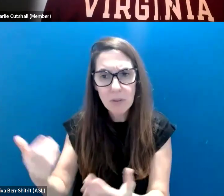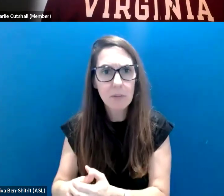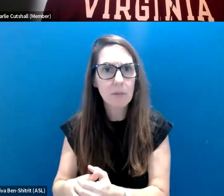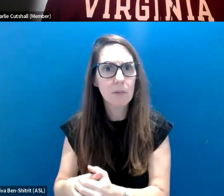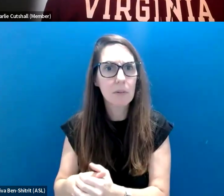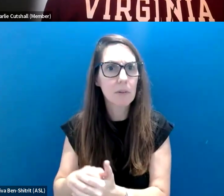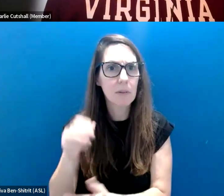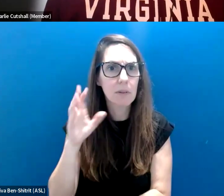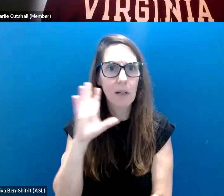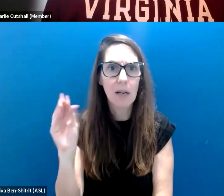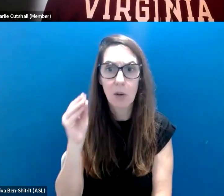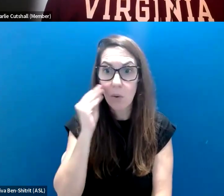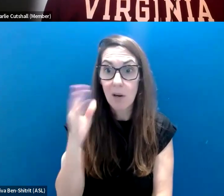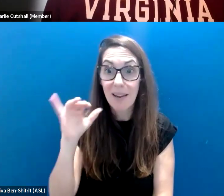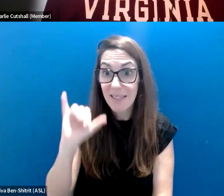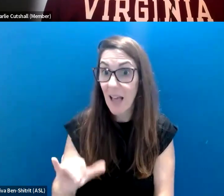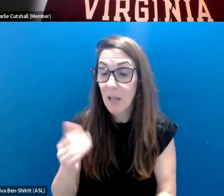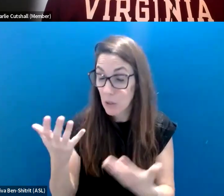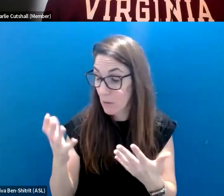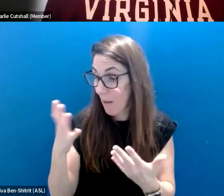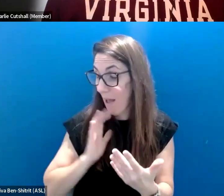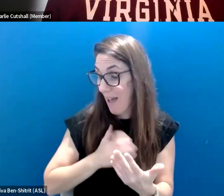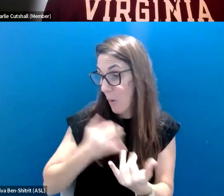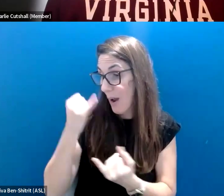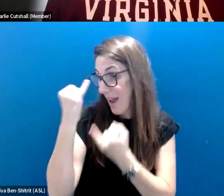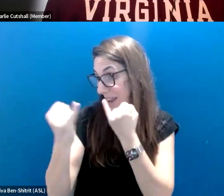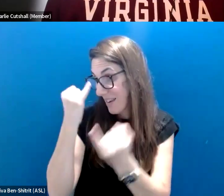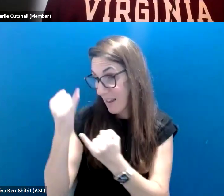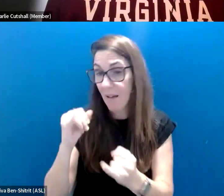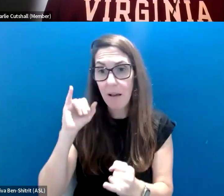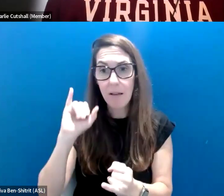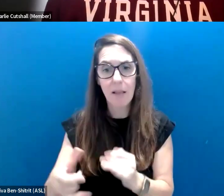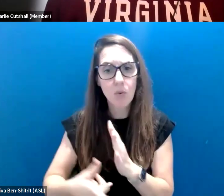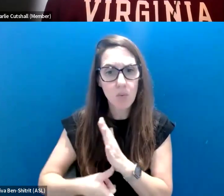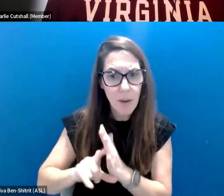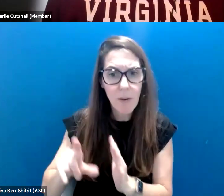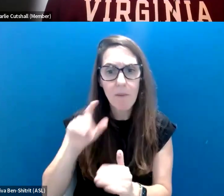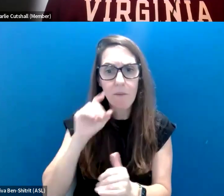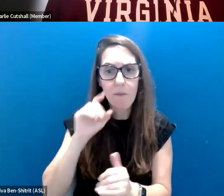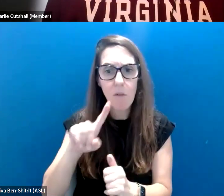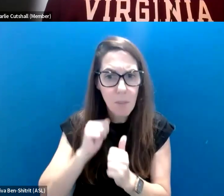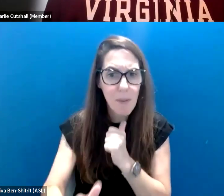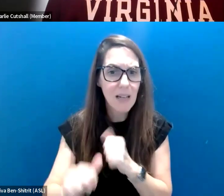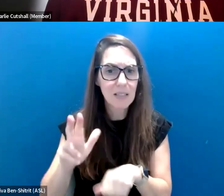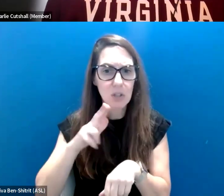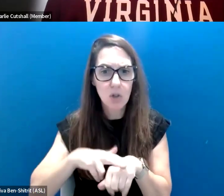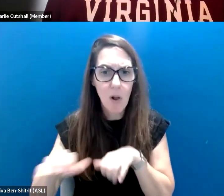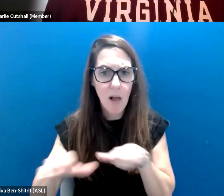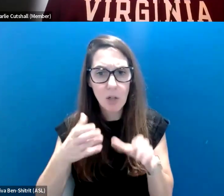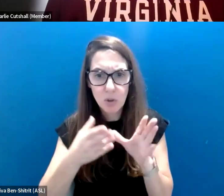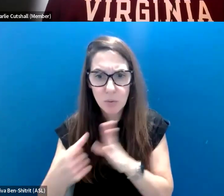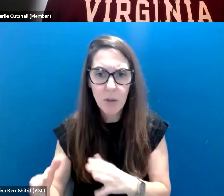know, based on where we are in the process, these are the ideas that we have. Based on a review of past national action plans, these are some ideas that we have. Based on